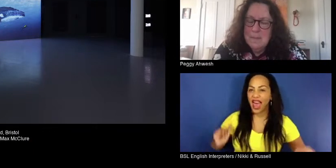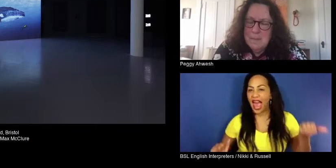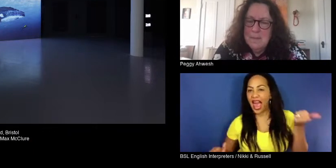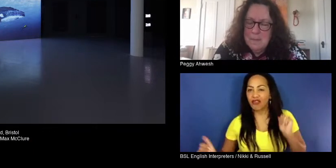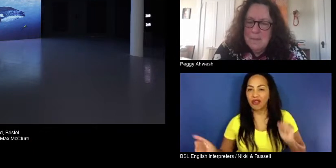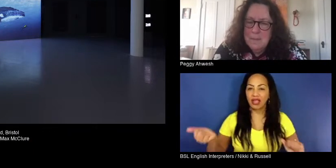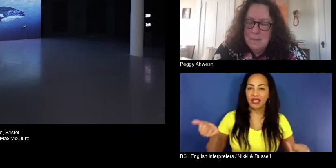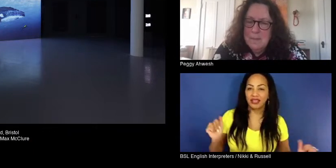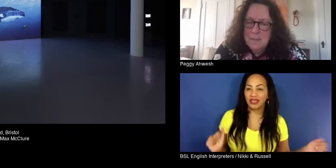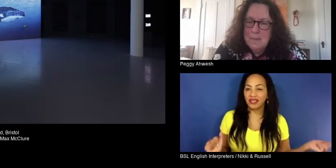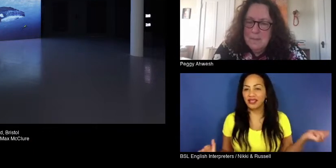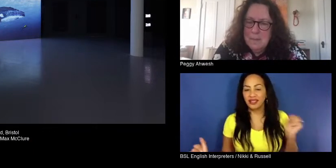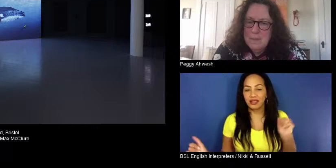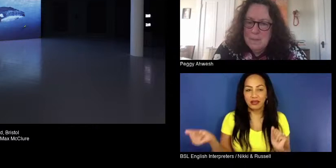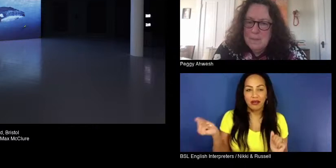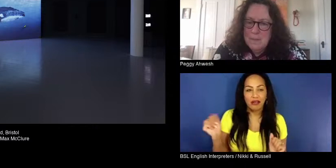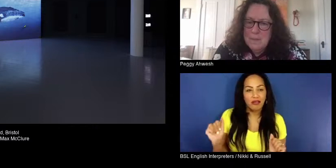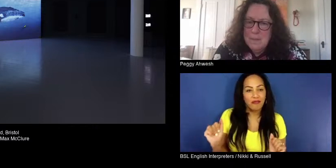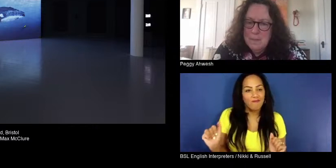of,